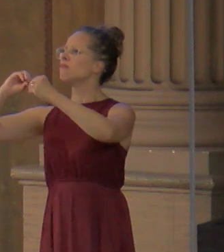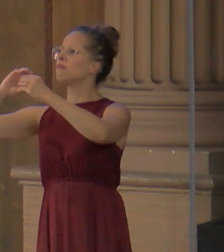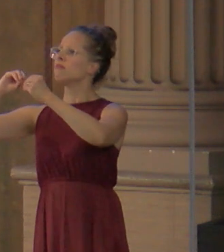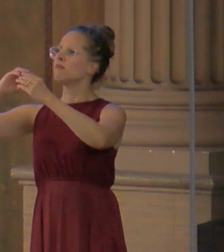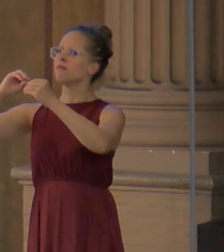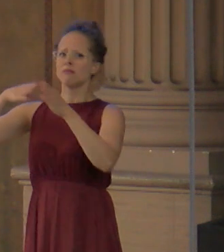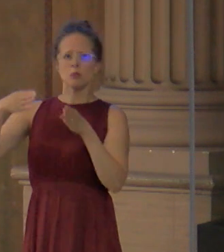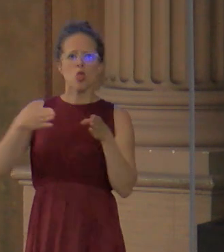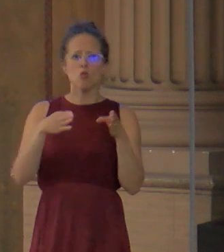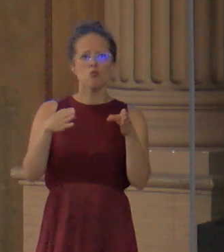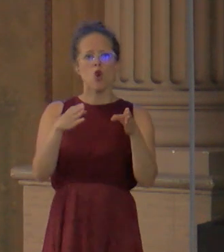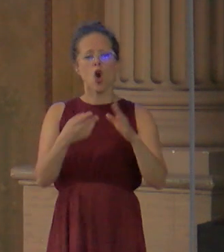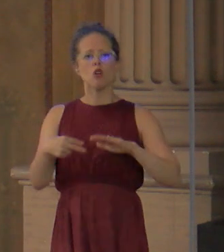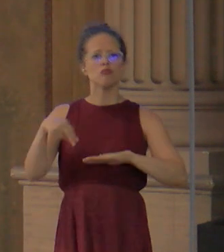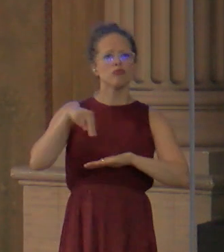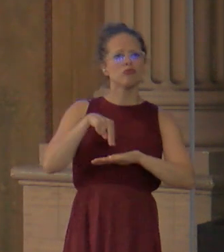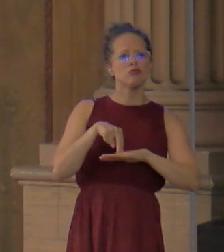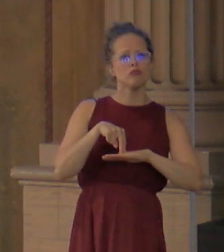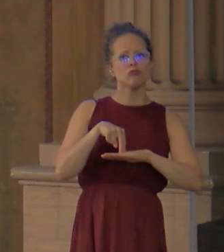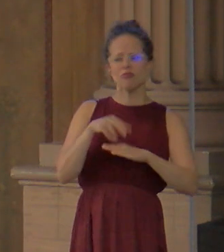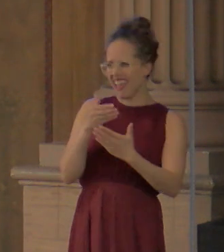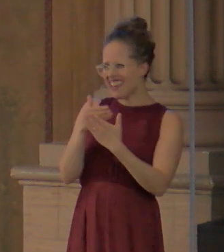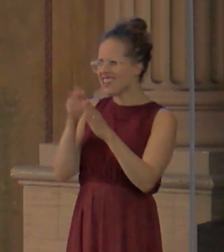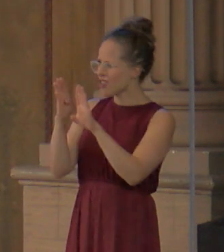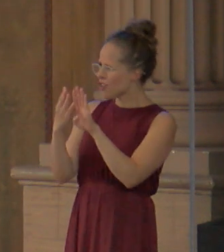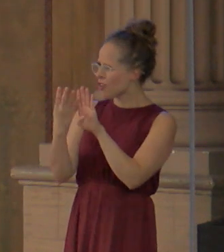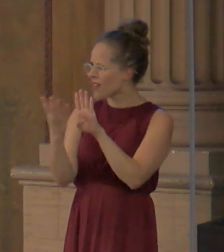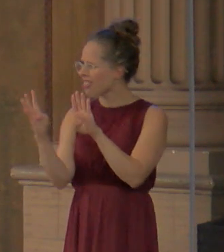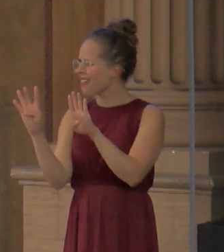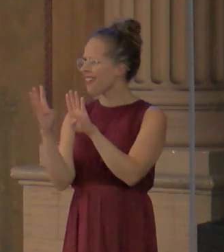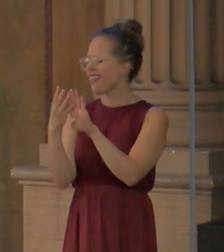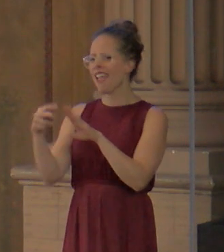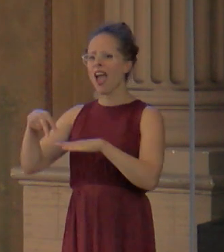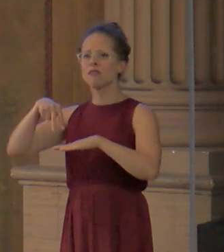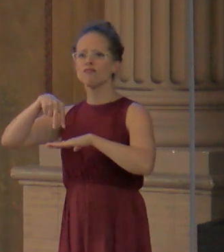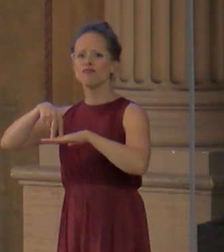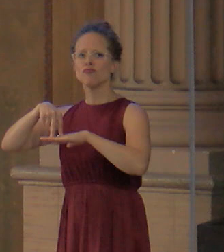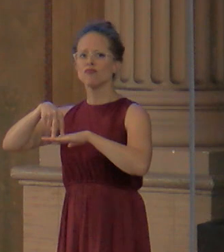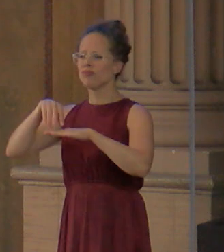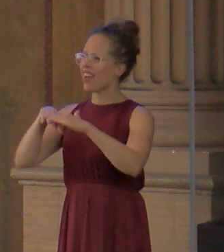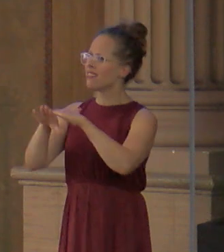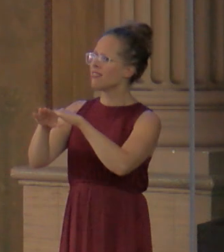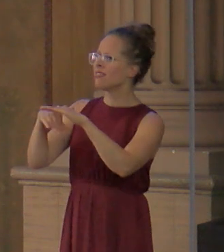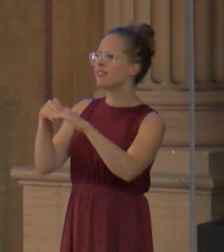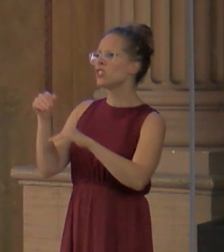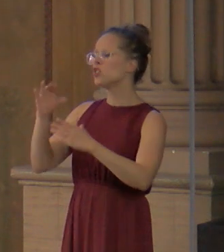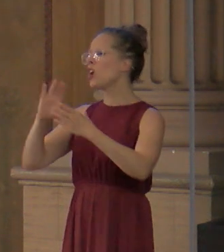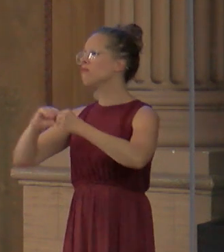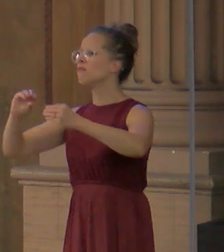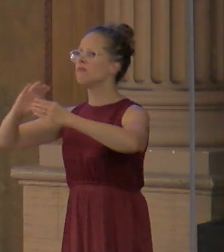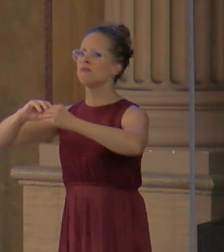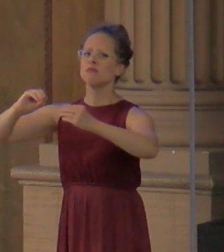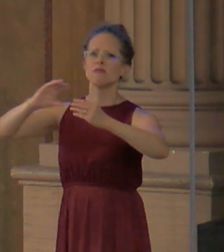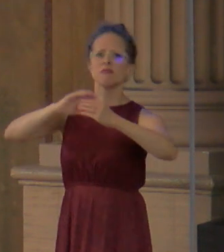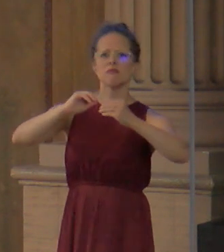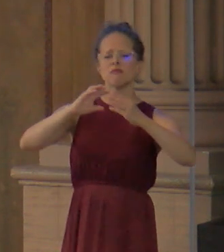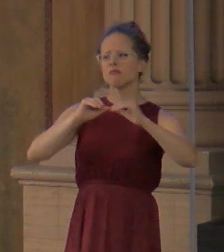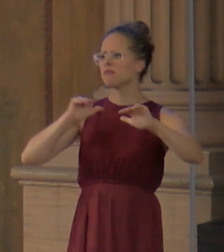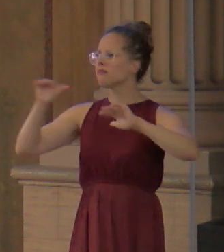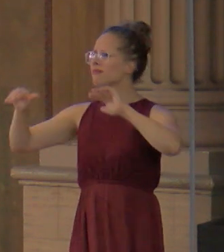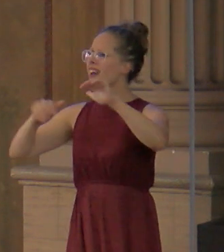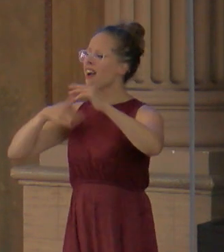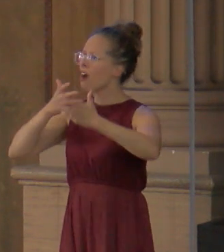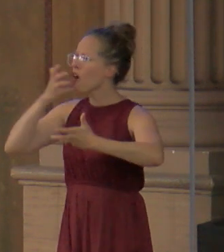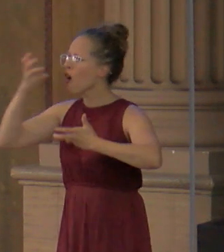her stand. Beside the gates in front of the town, at the entrance of the portal she cries aloud. To you, O man, I call, and my cries